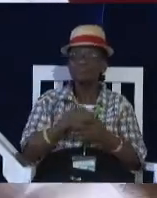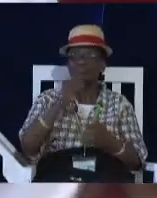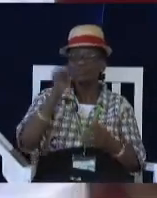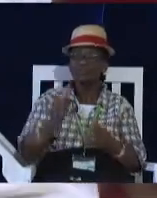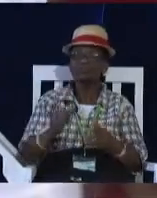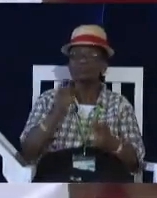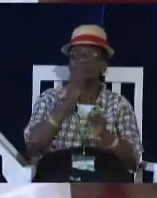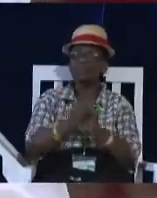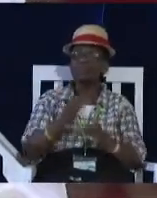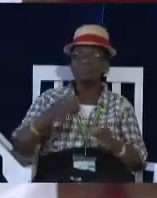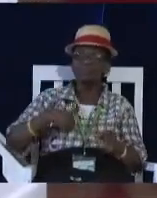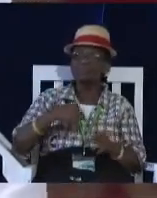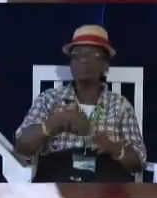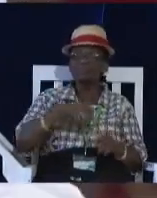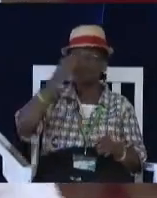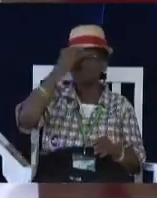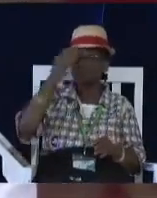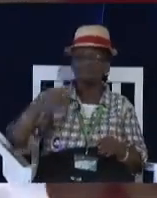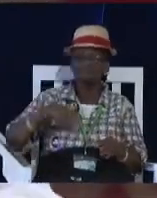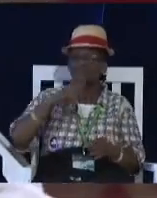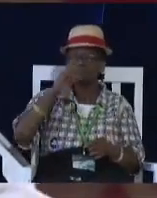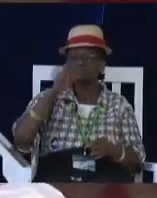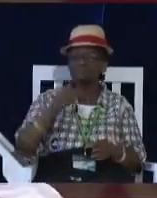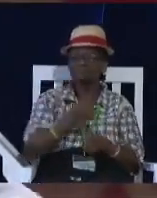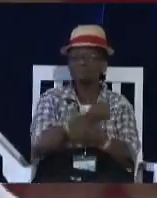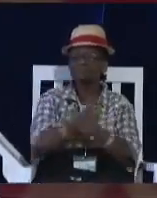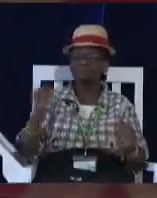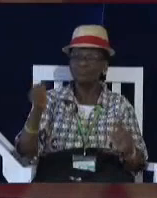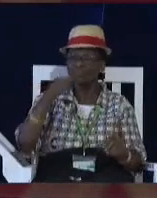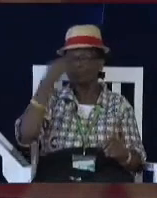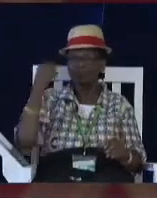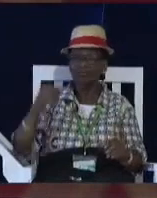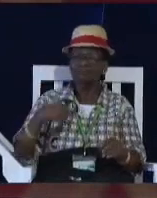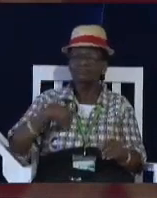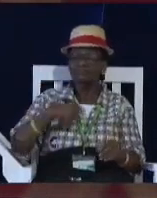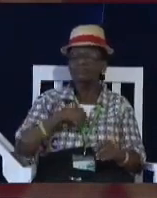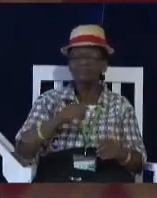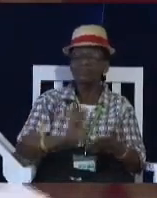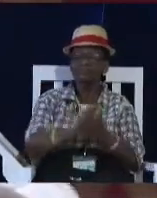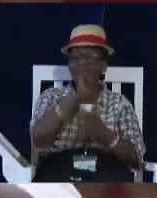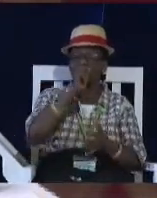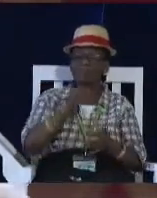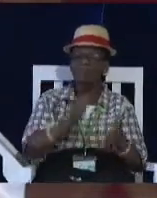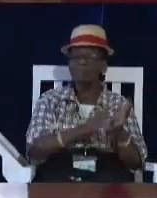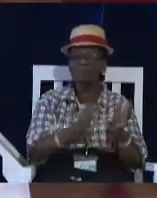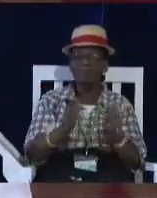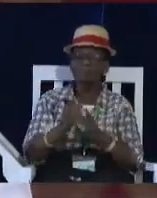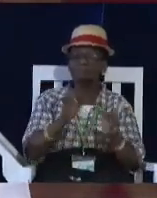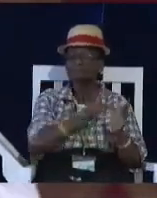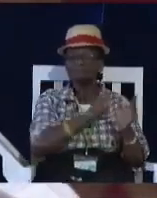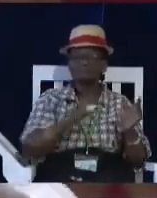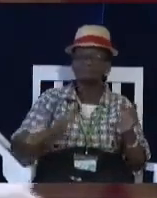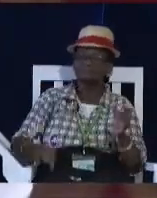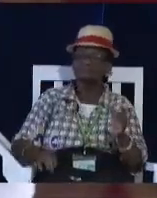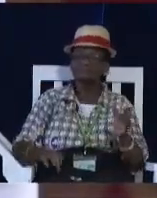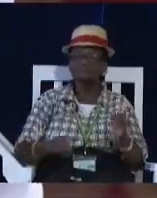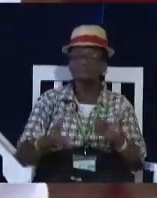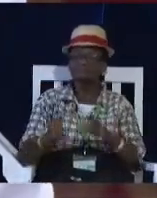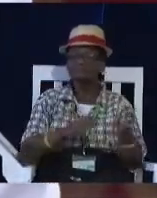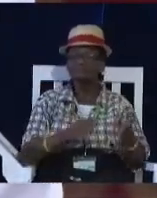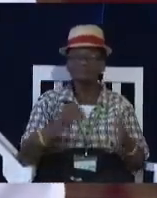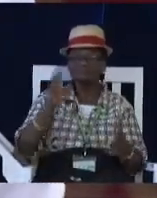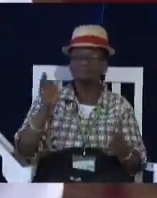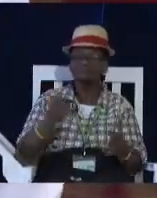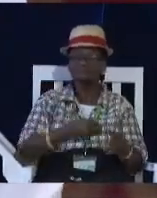We know we are saved because we believe Jesus died for us on the cross. Is that